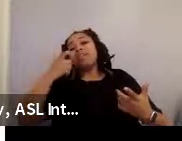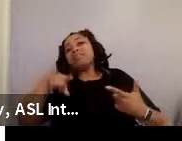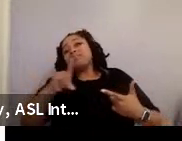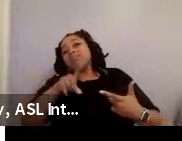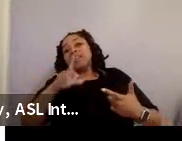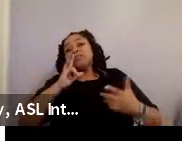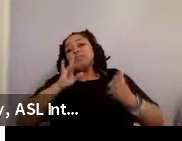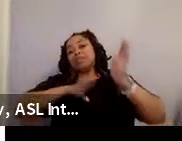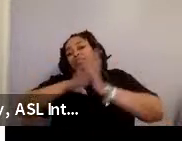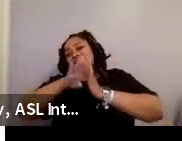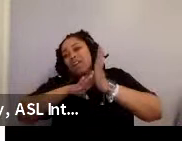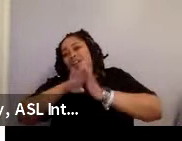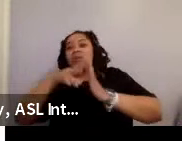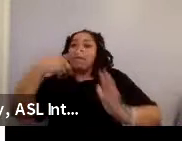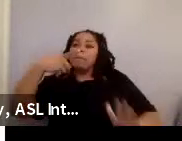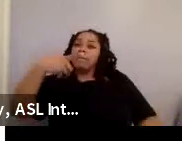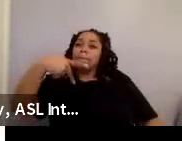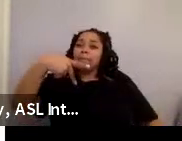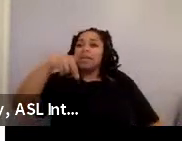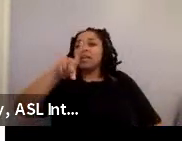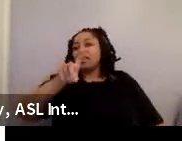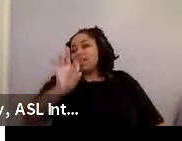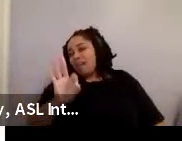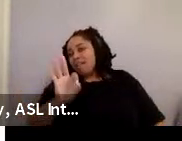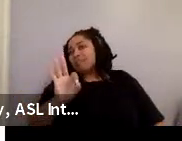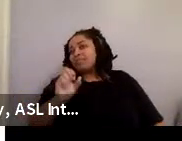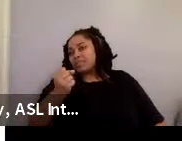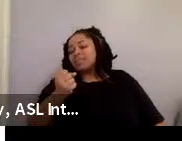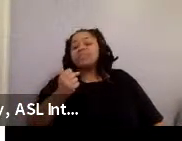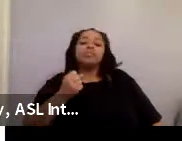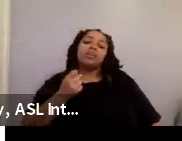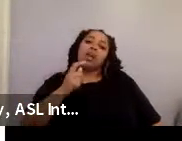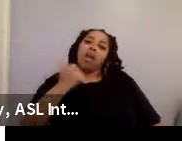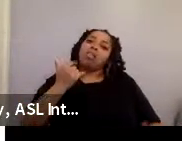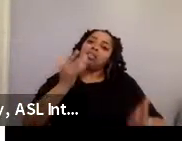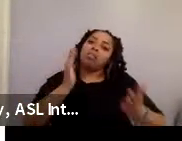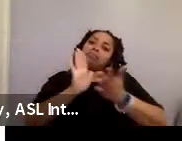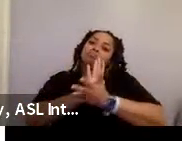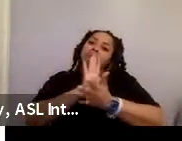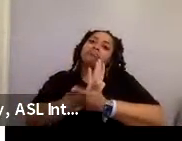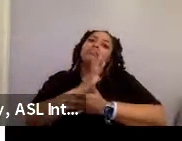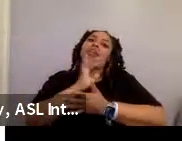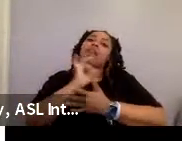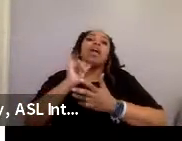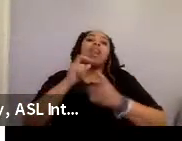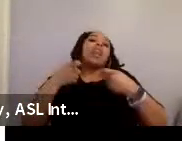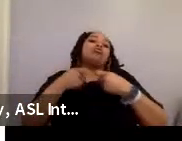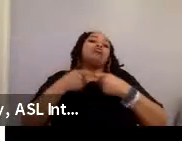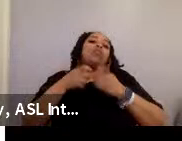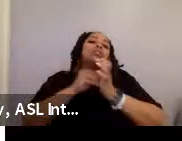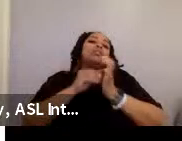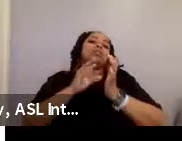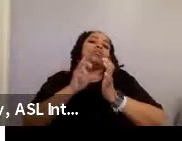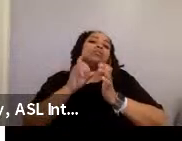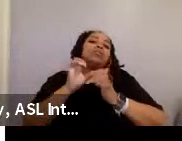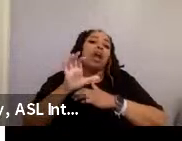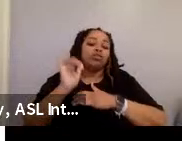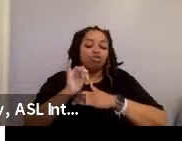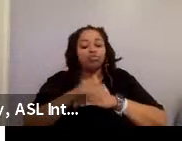developing PDFs and other documents, like other electronic documents. Slide 61, please.